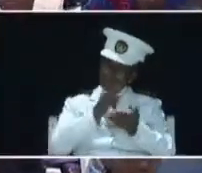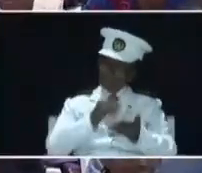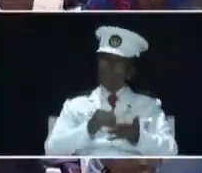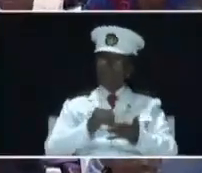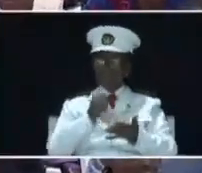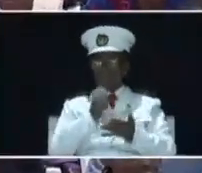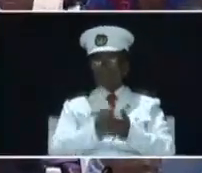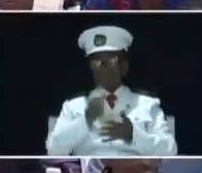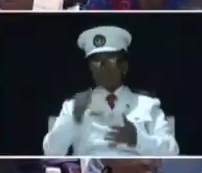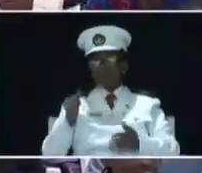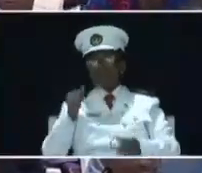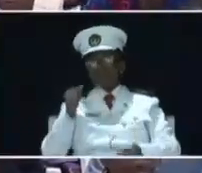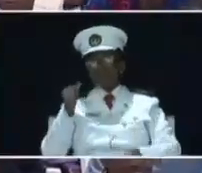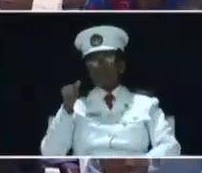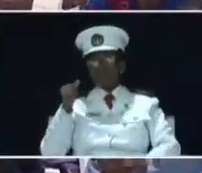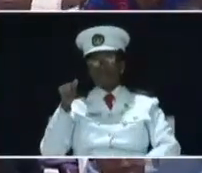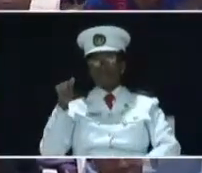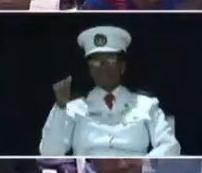Thank you very much."